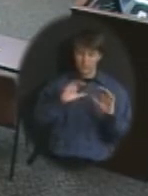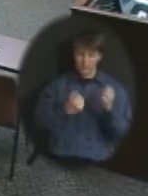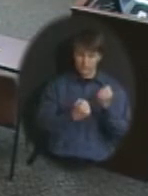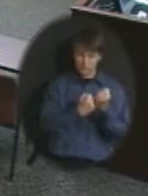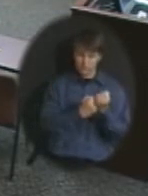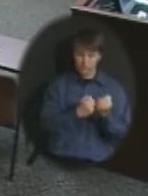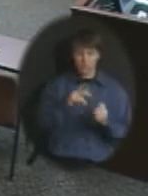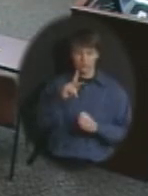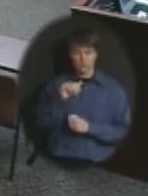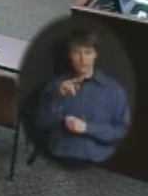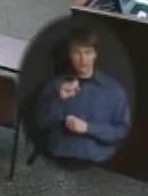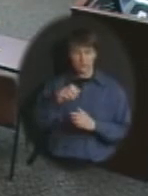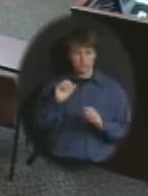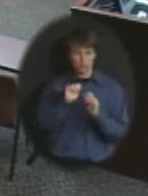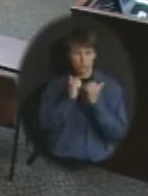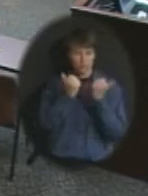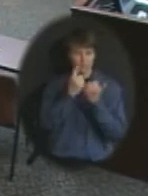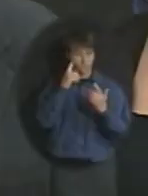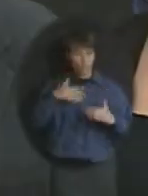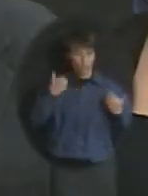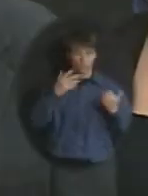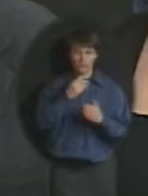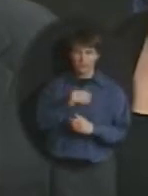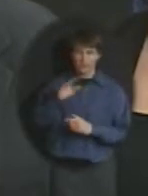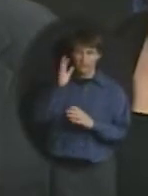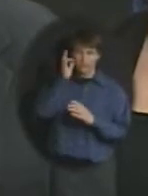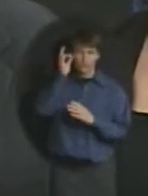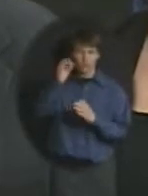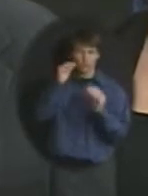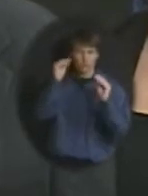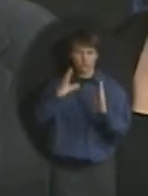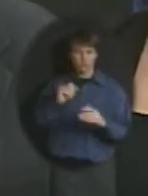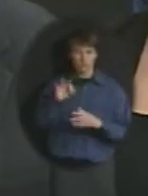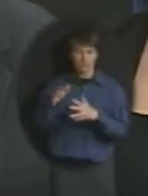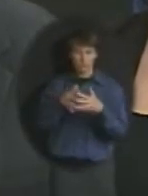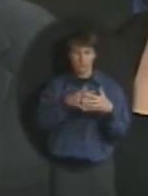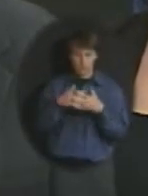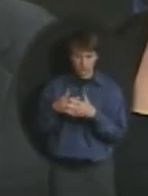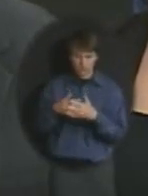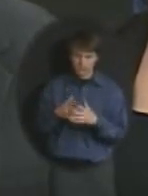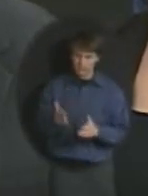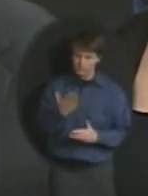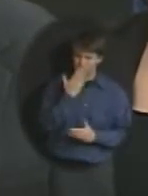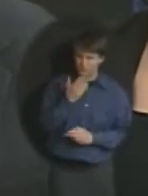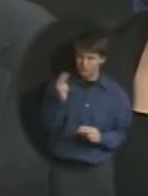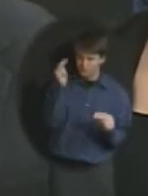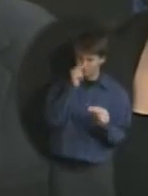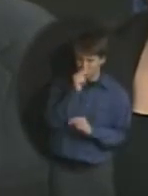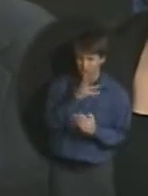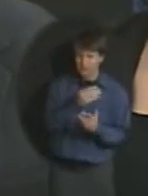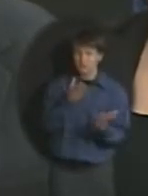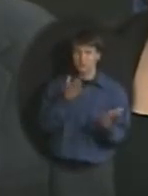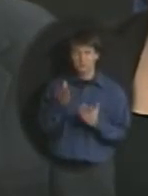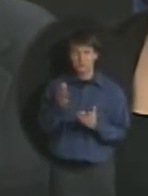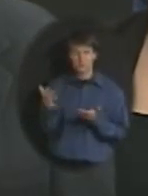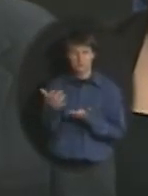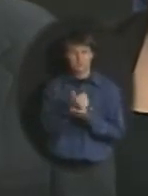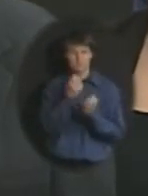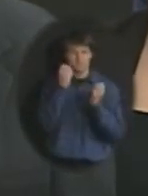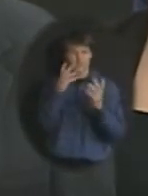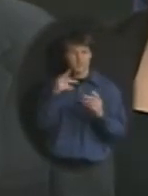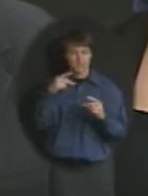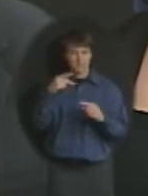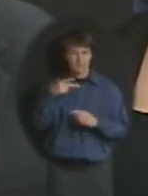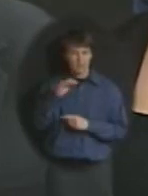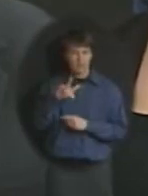Kansas Association for Youth, and Future Teachers of America. Ralph's good humor and service earned him many public honors, such